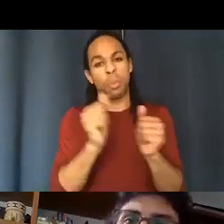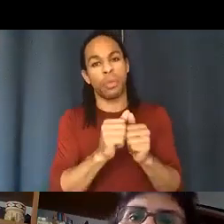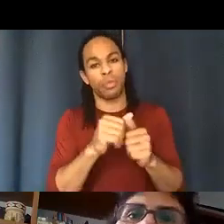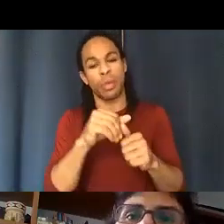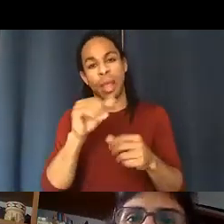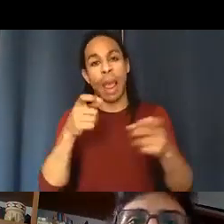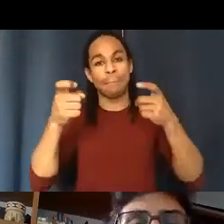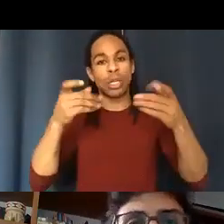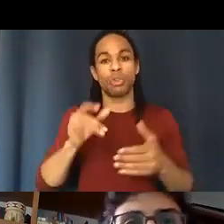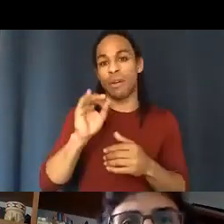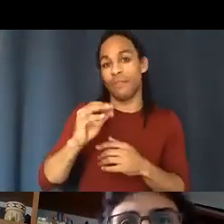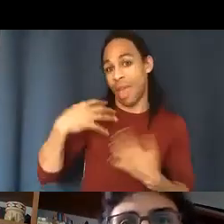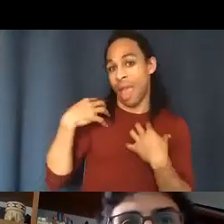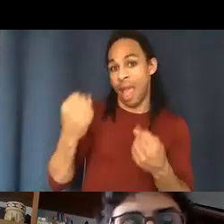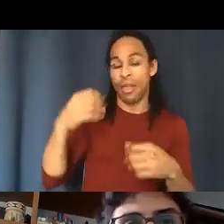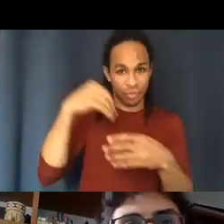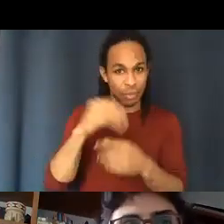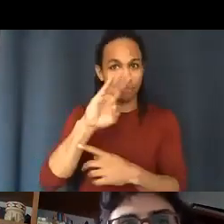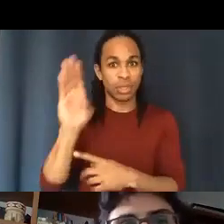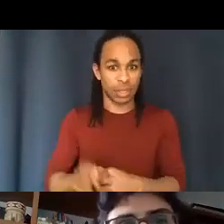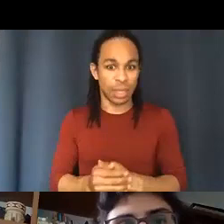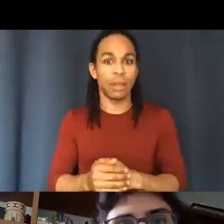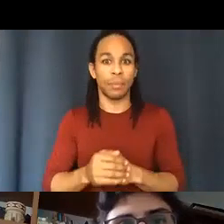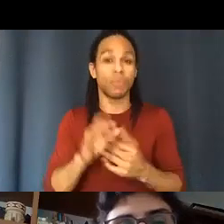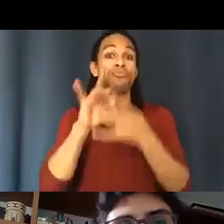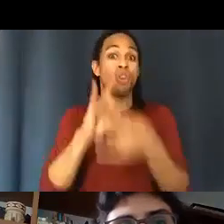COVID pandemic. Next, please.